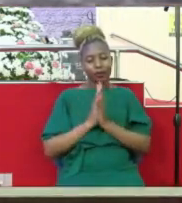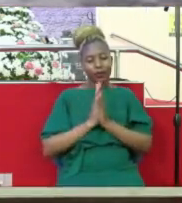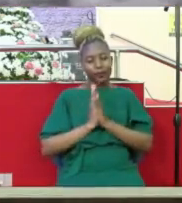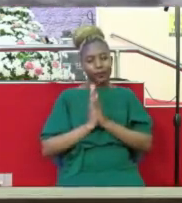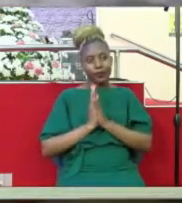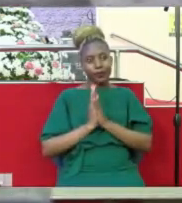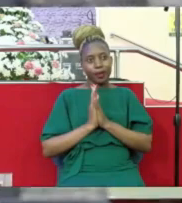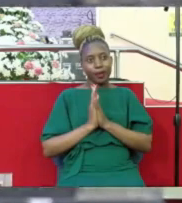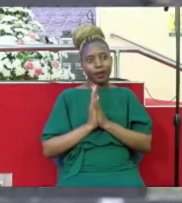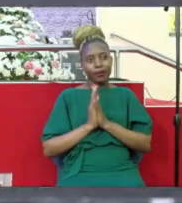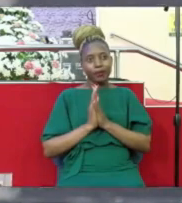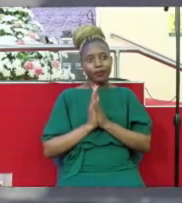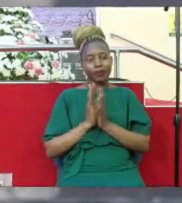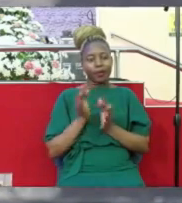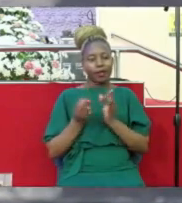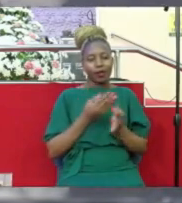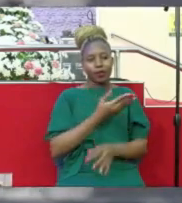That if you came in heavy,